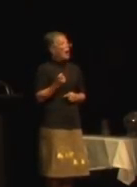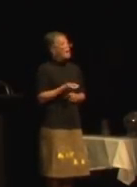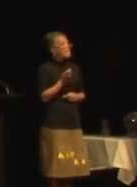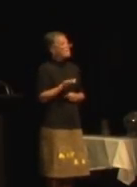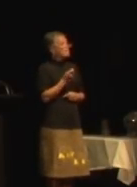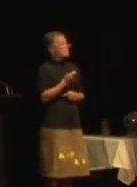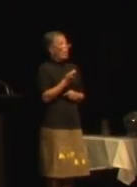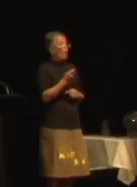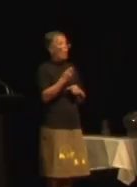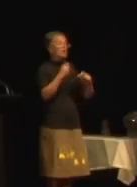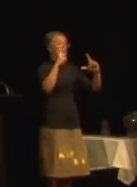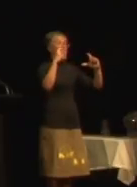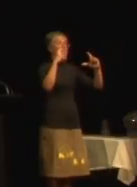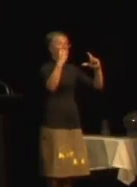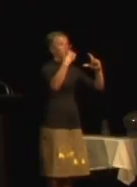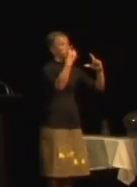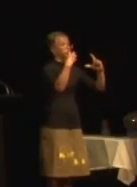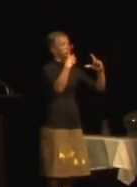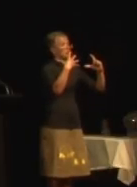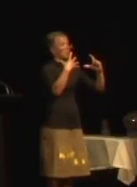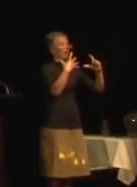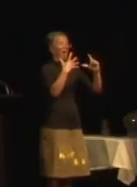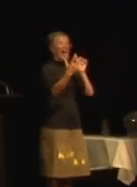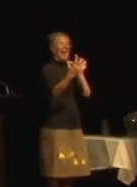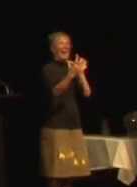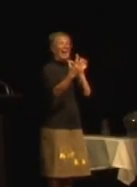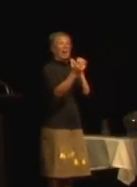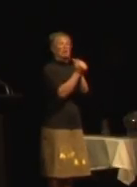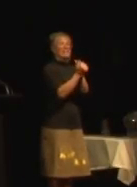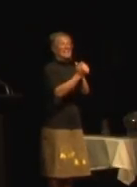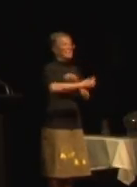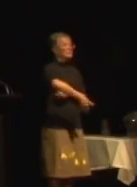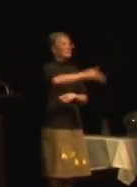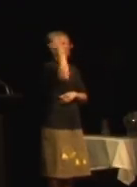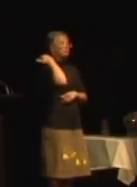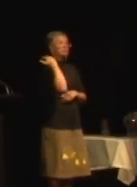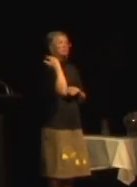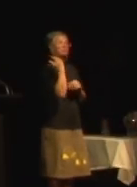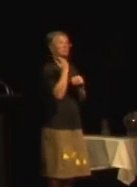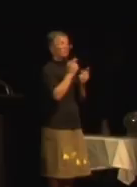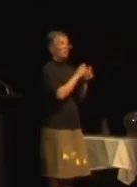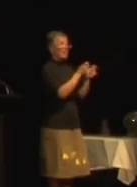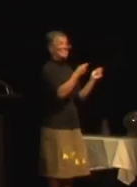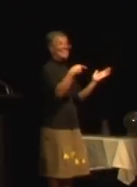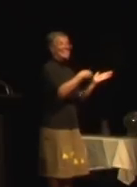magazine with a limited print run is a different thing to consenting to have your porn shoot be available online on the